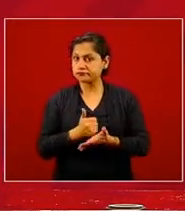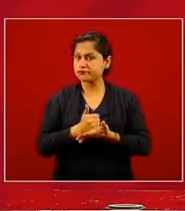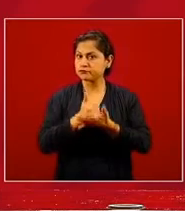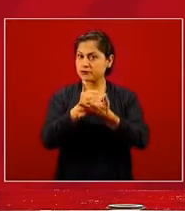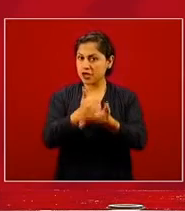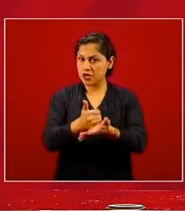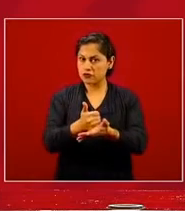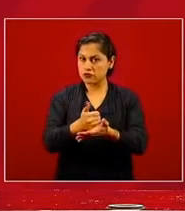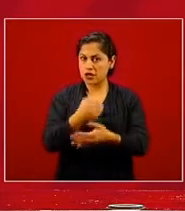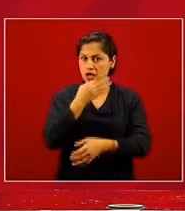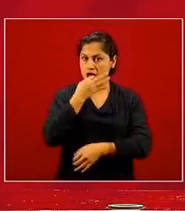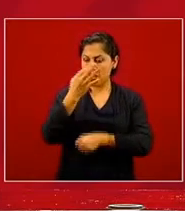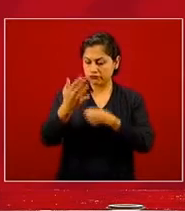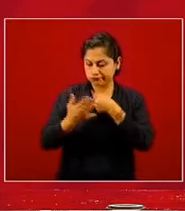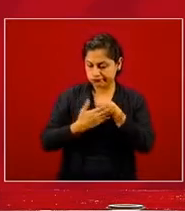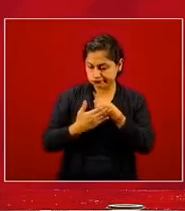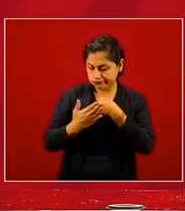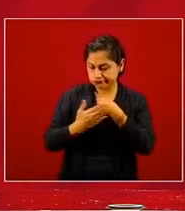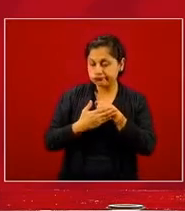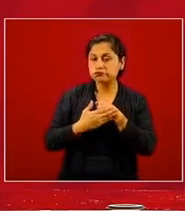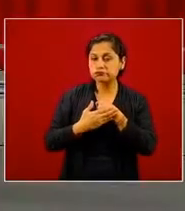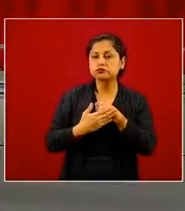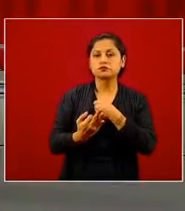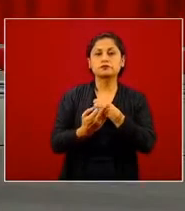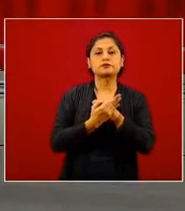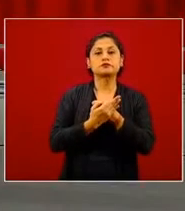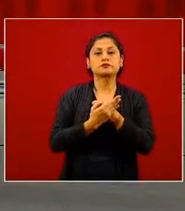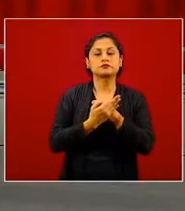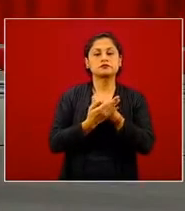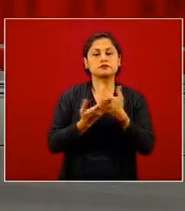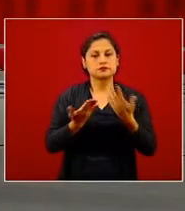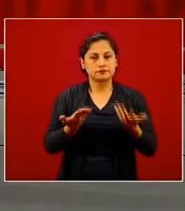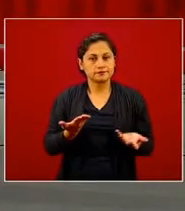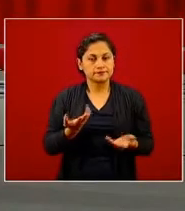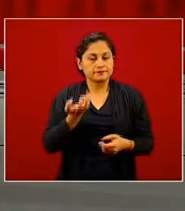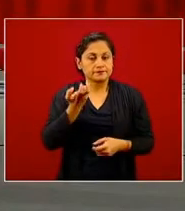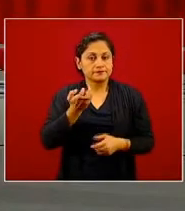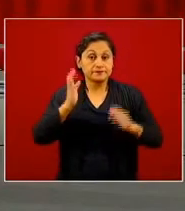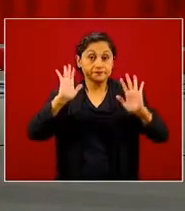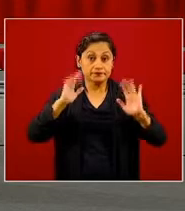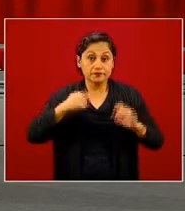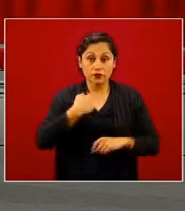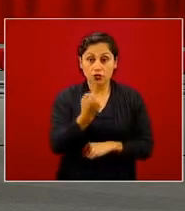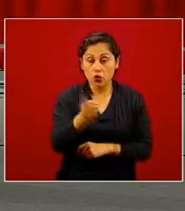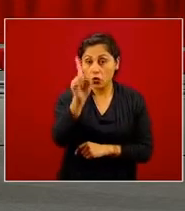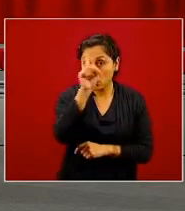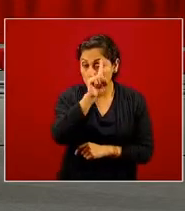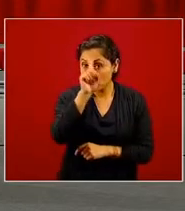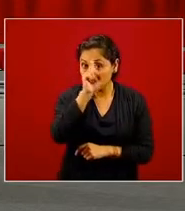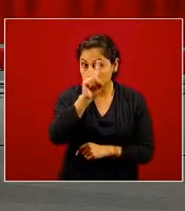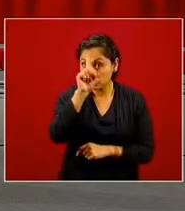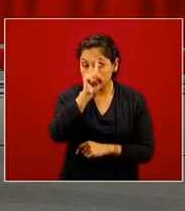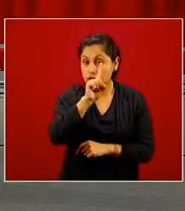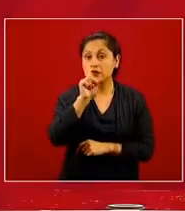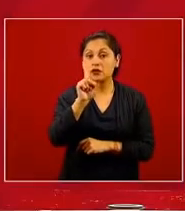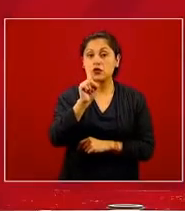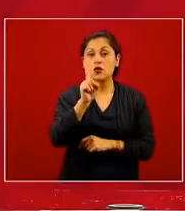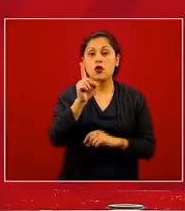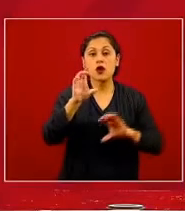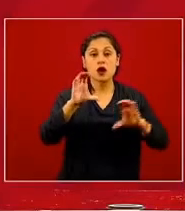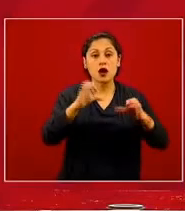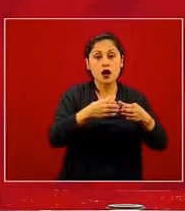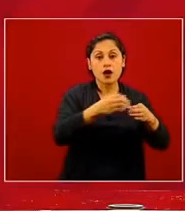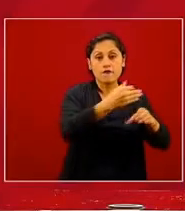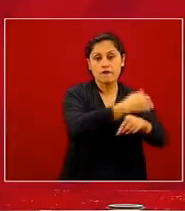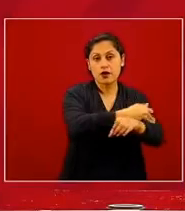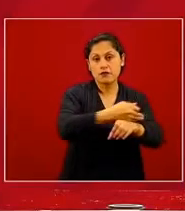We can address this and this fear and use it as a useful warning sign that